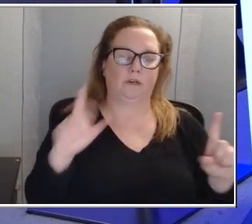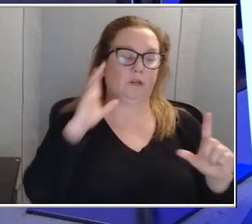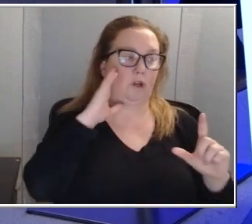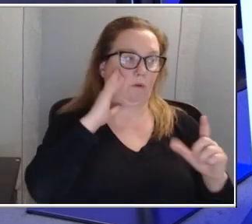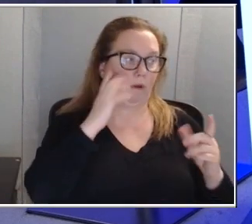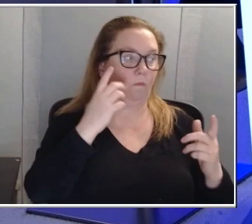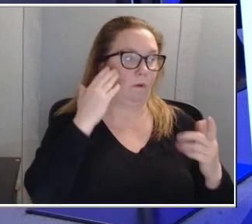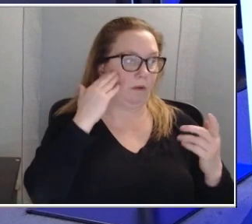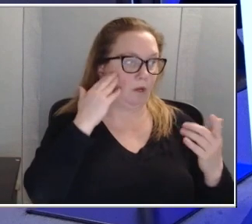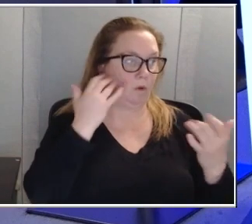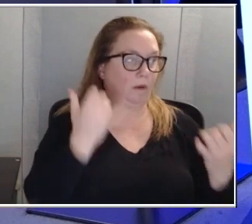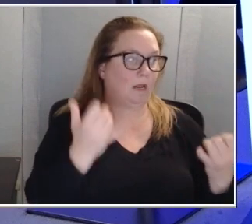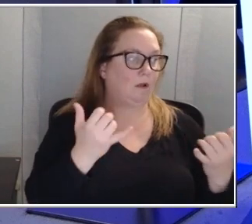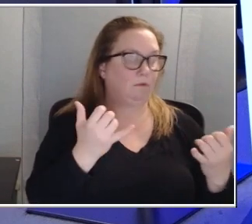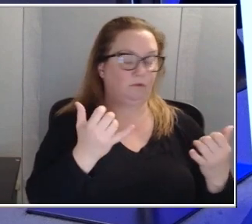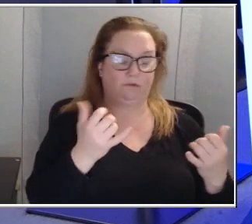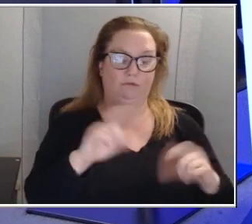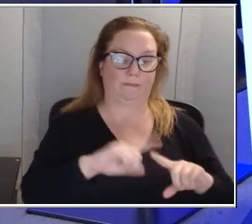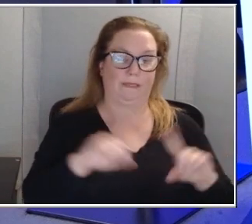would either of you do anything differently?